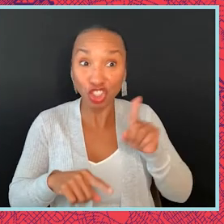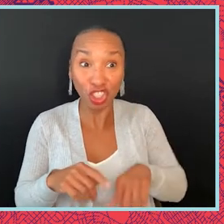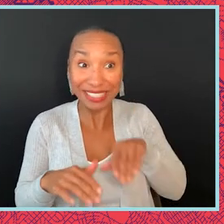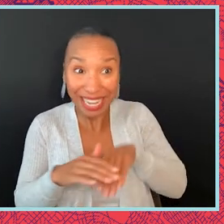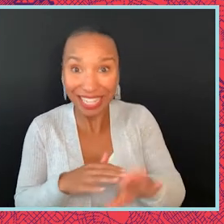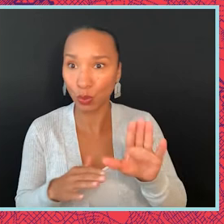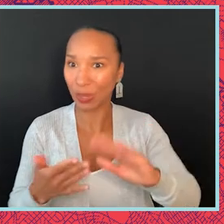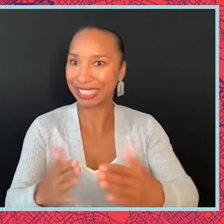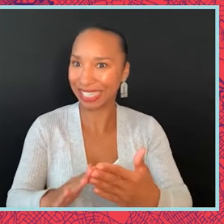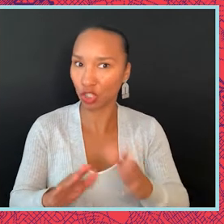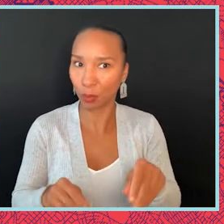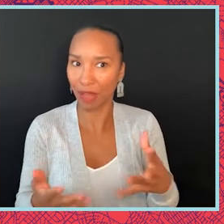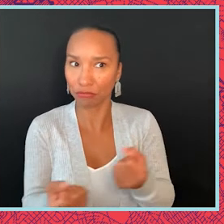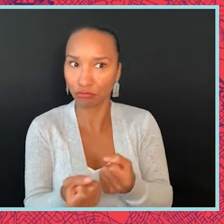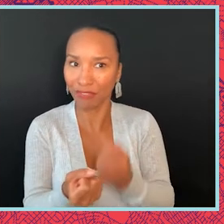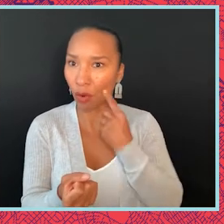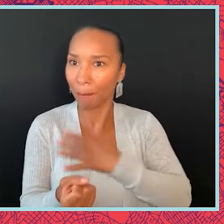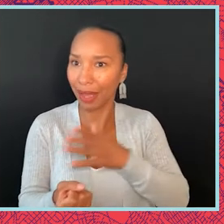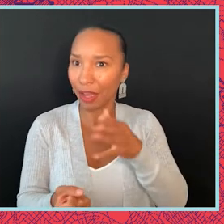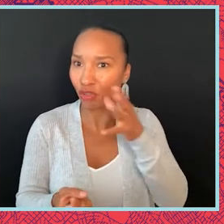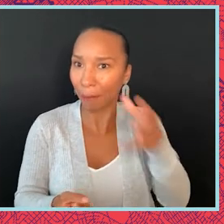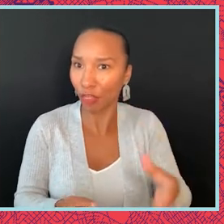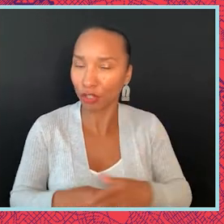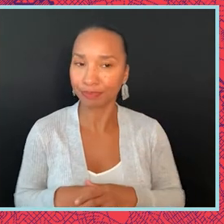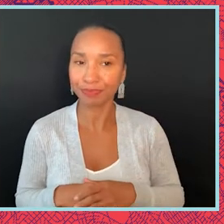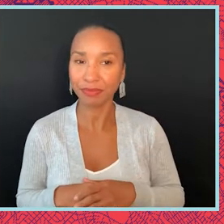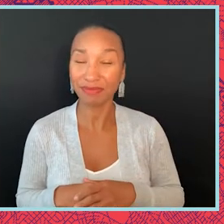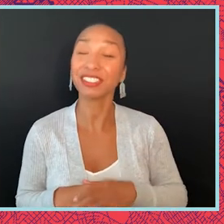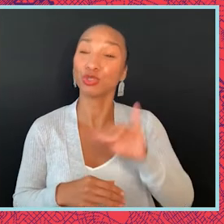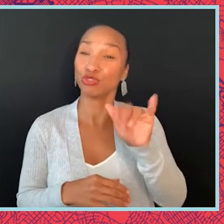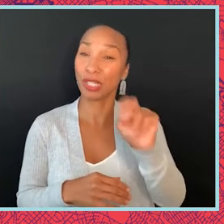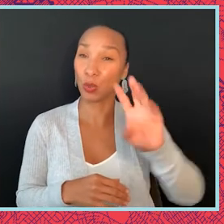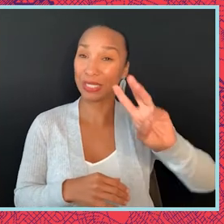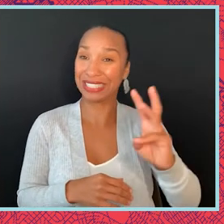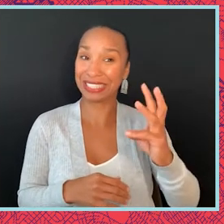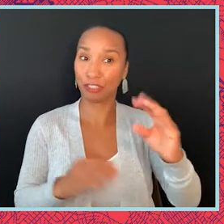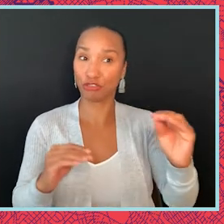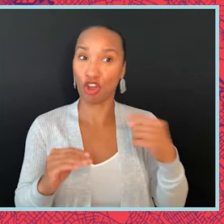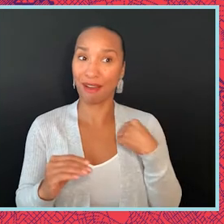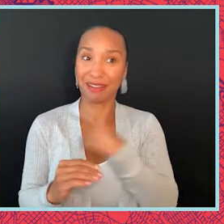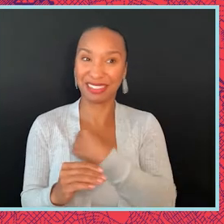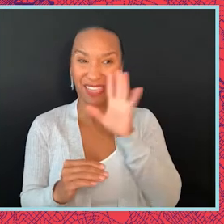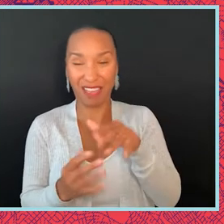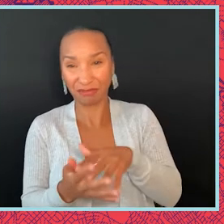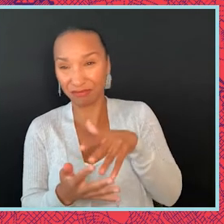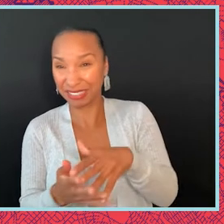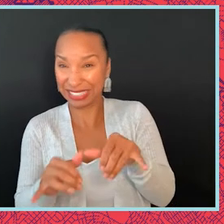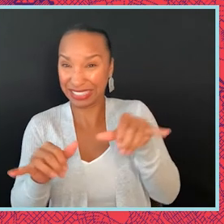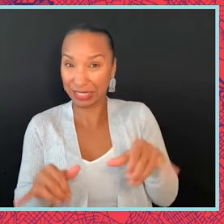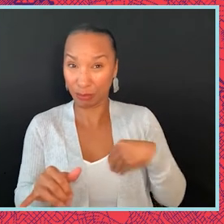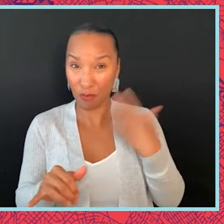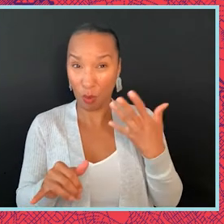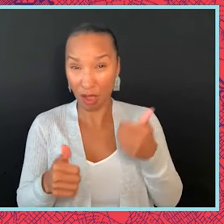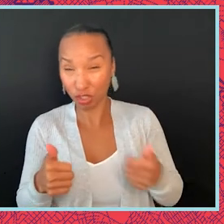do that. She couldn't come into the city to provide that aid. But the January 6th taught us was that the entrenched